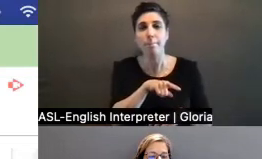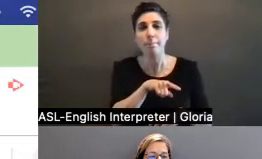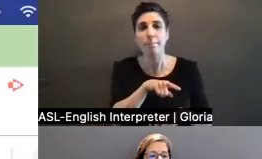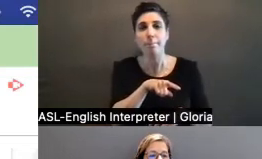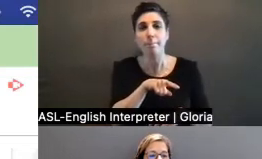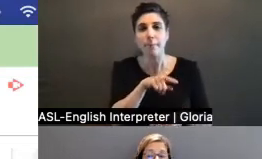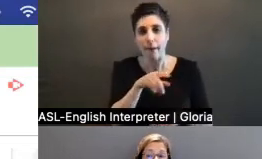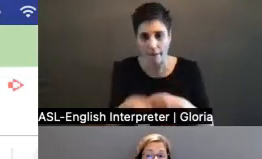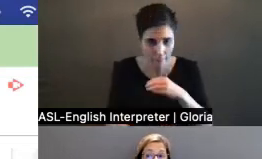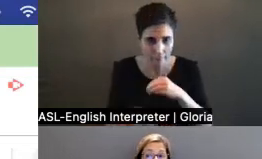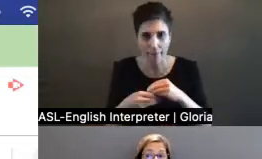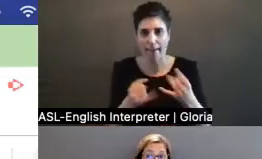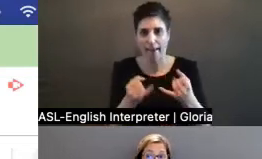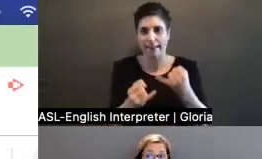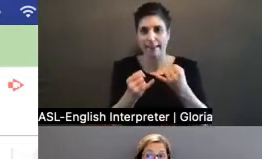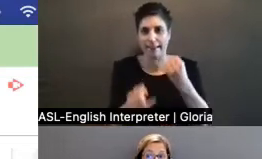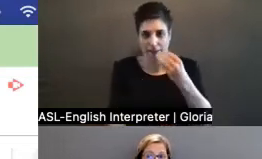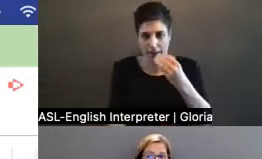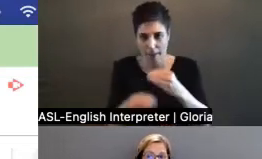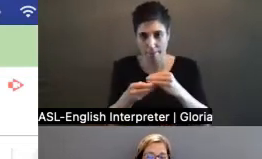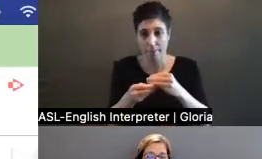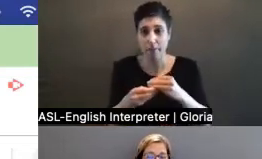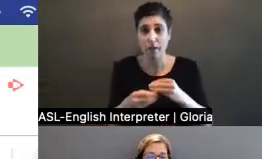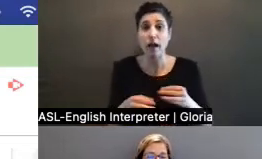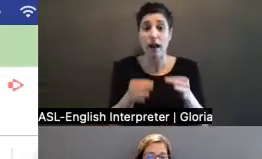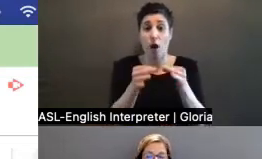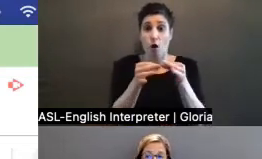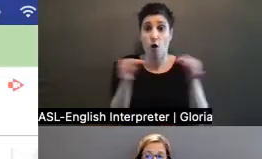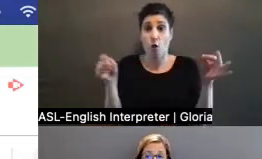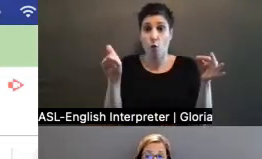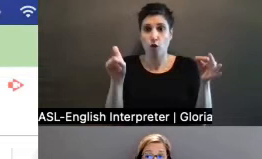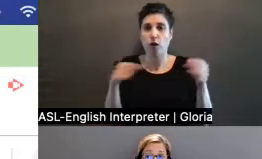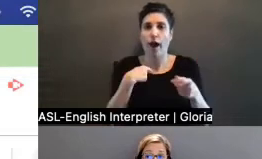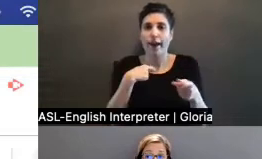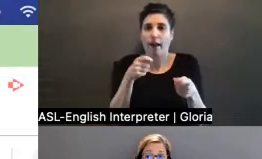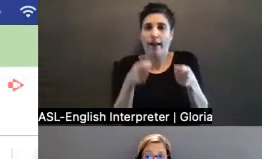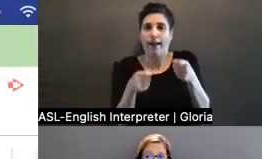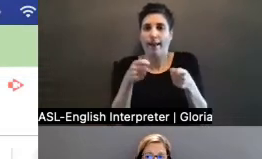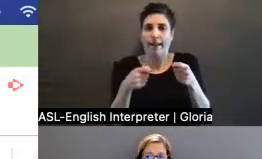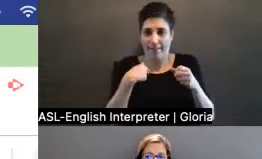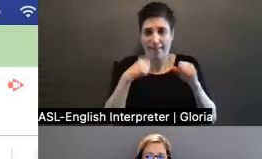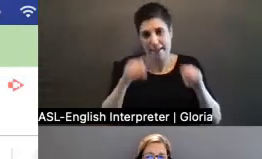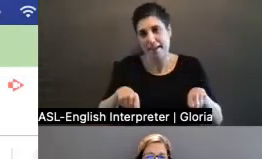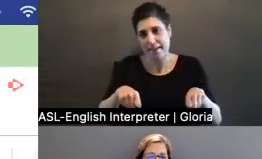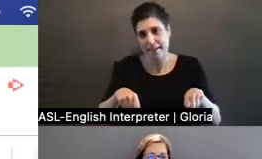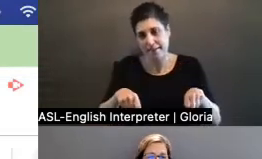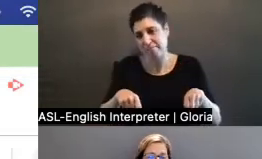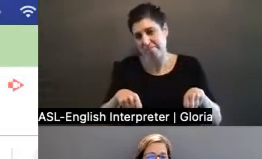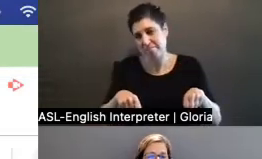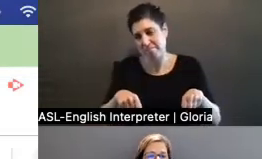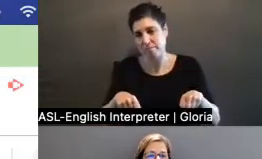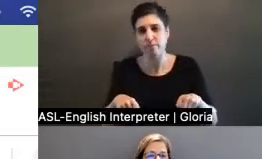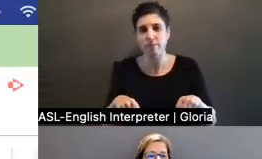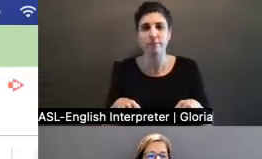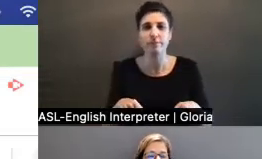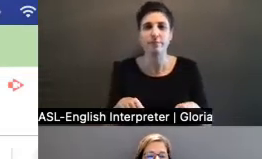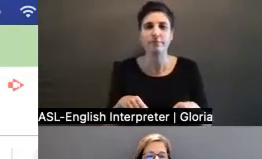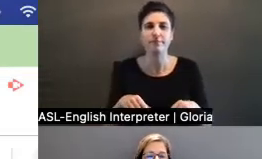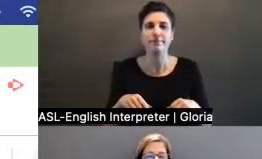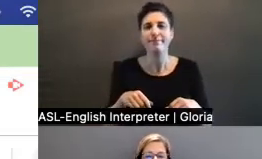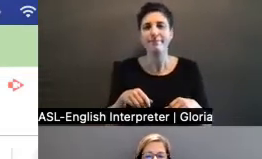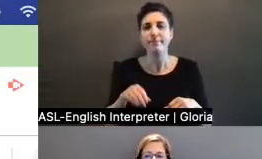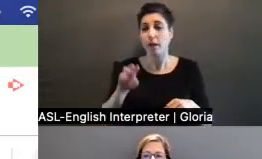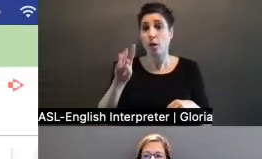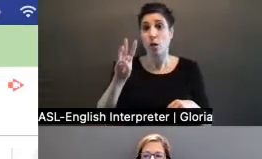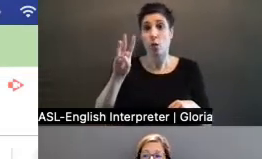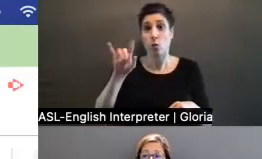Kahoot. And if I want to change that question, I can still go in and change it. So for example, I don't have it here, but Wendy had the